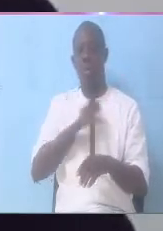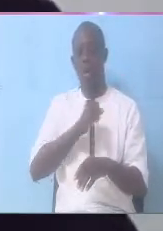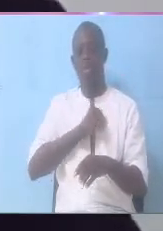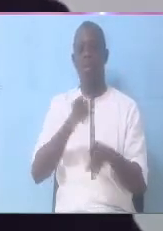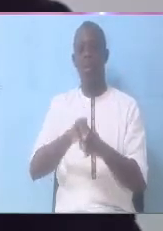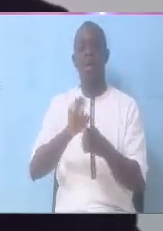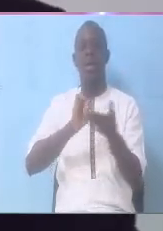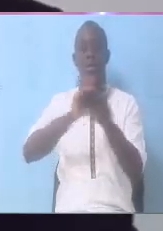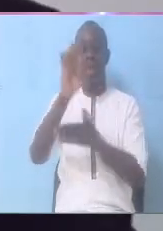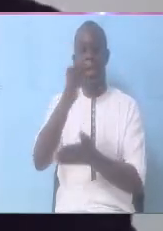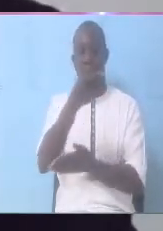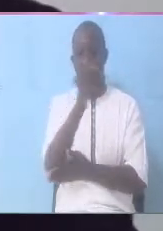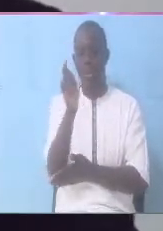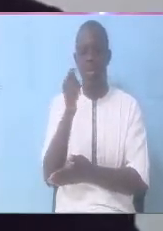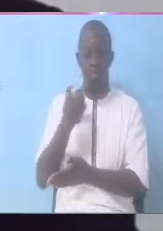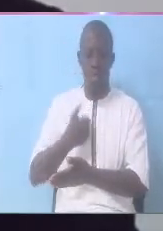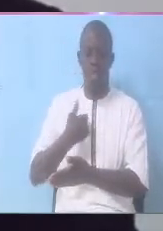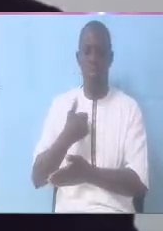that these people...